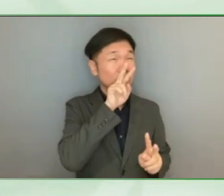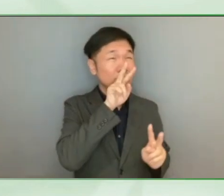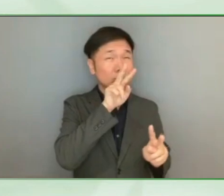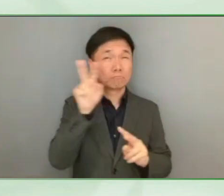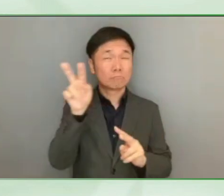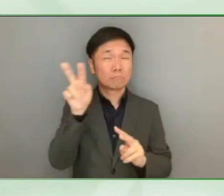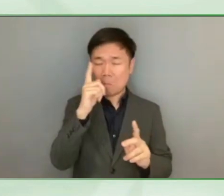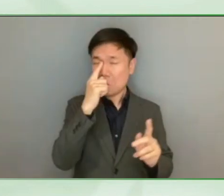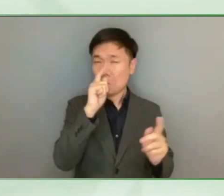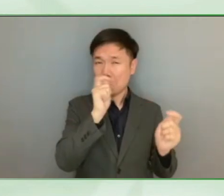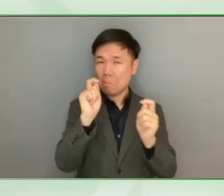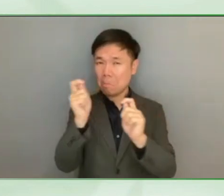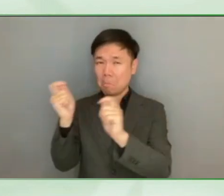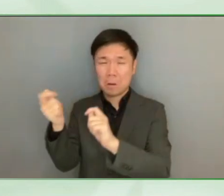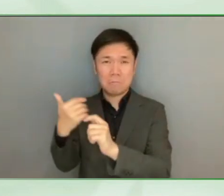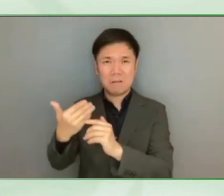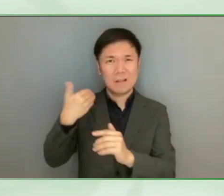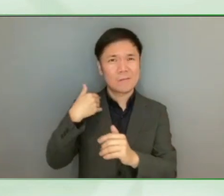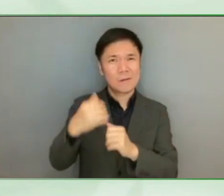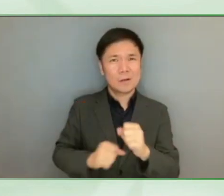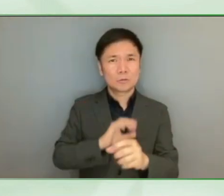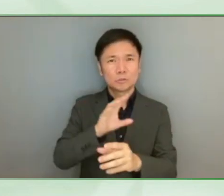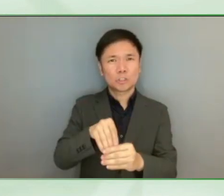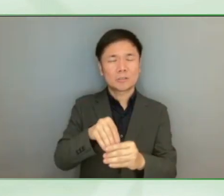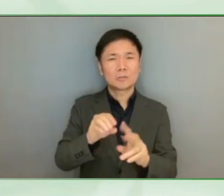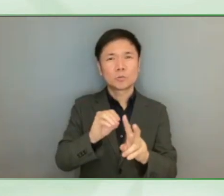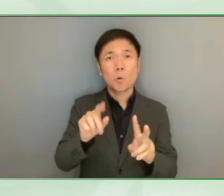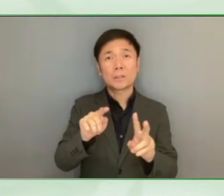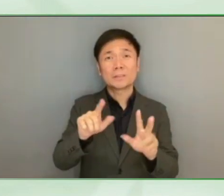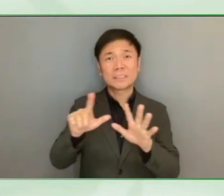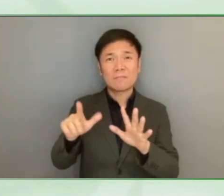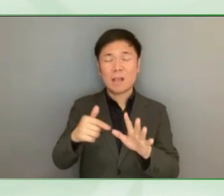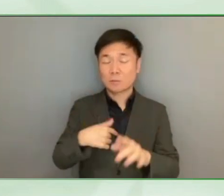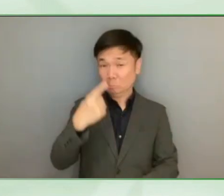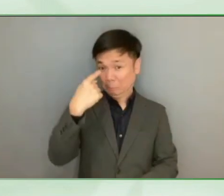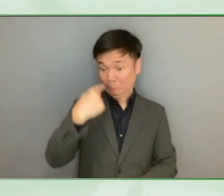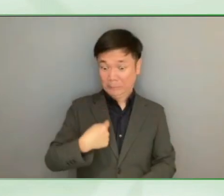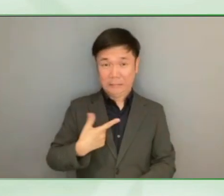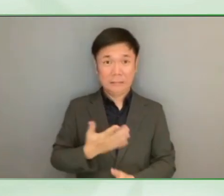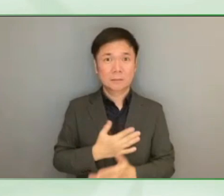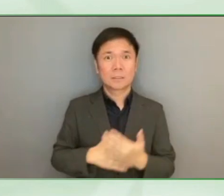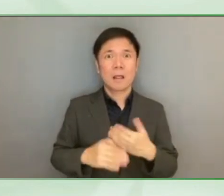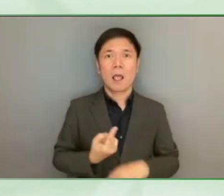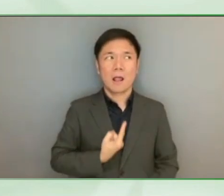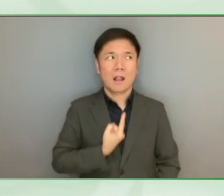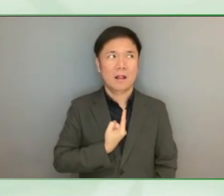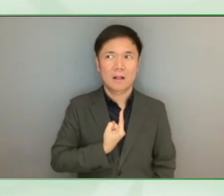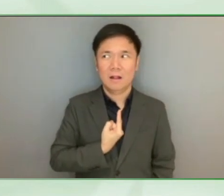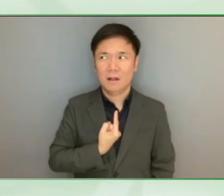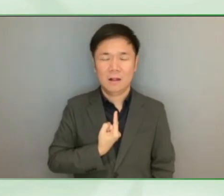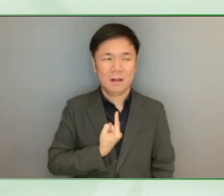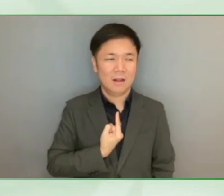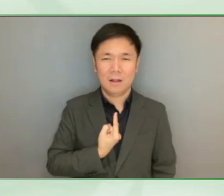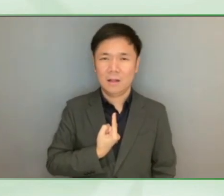2017, I thought I was the only one. There was no visibility of other colleagues who had